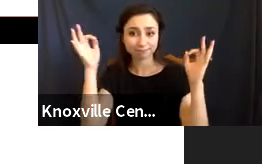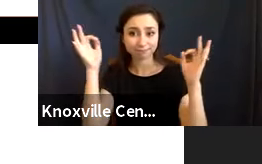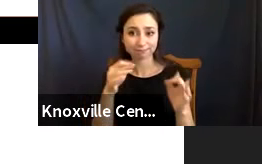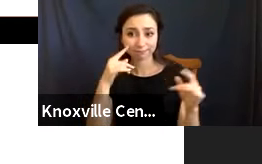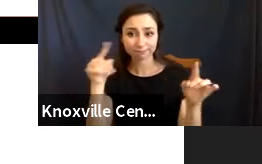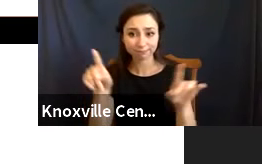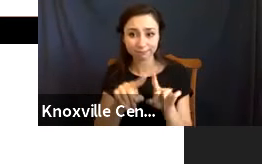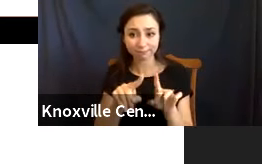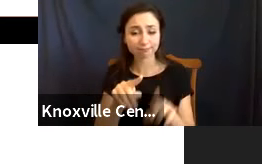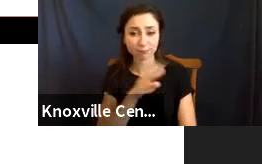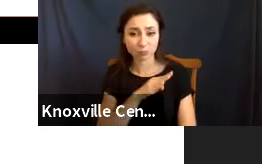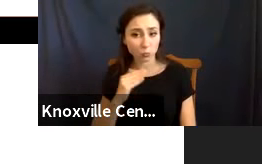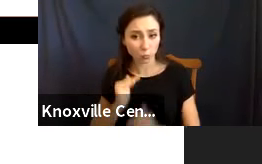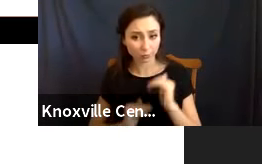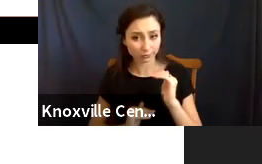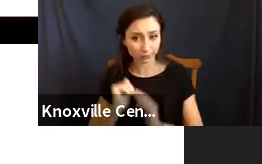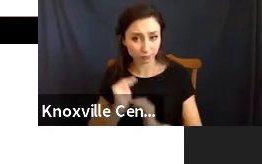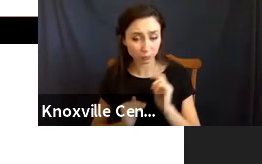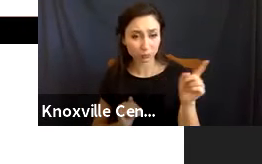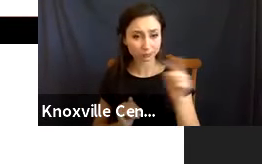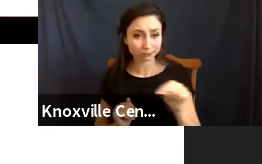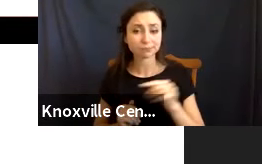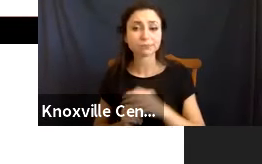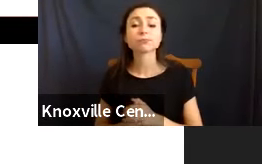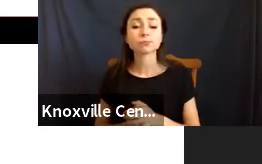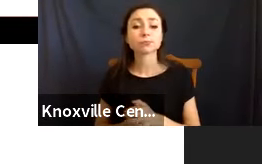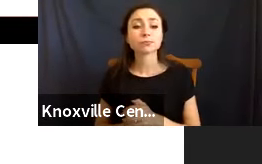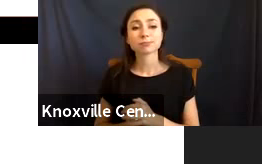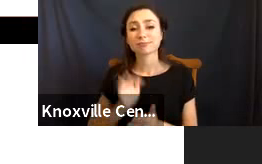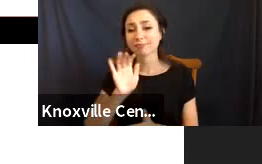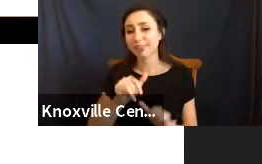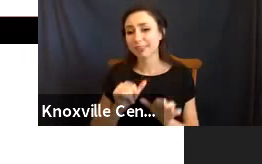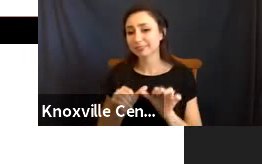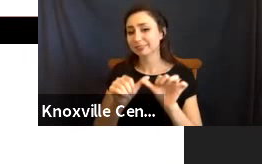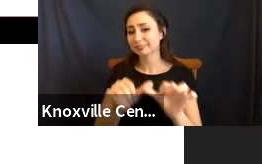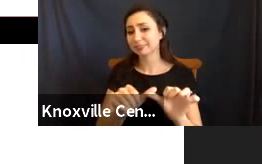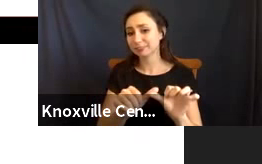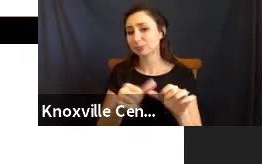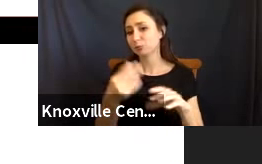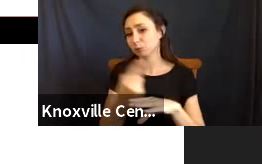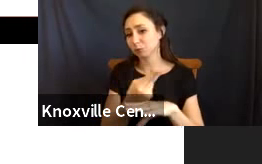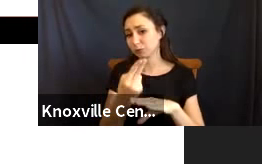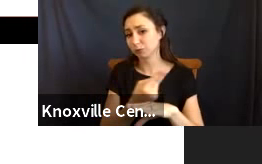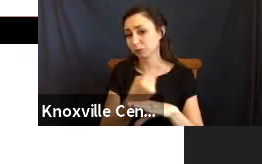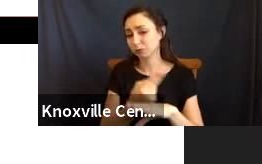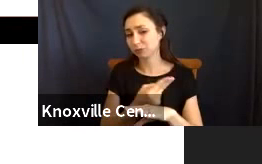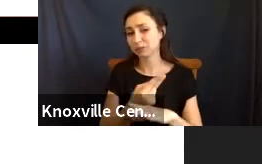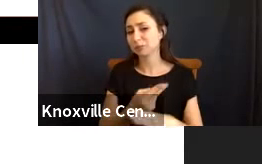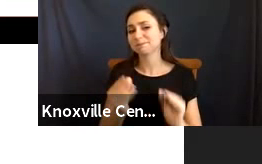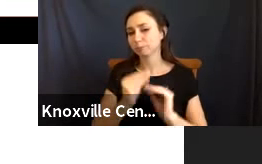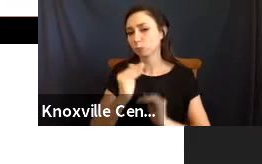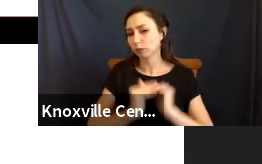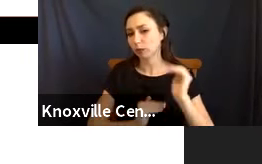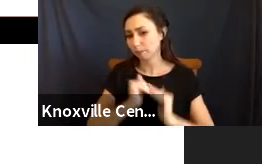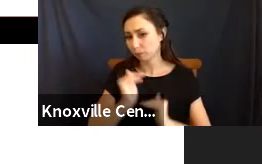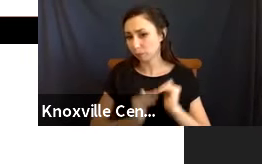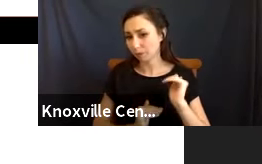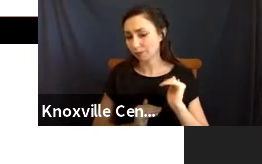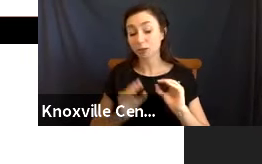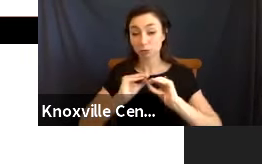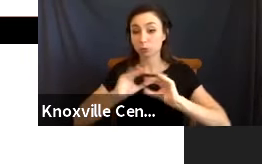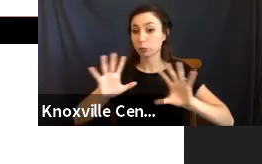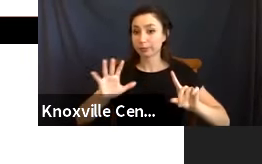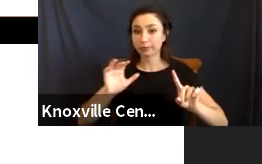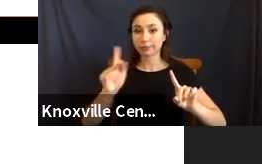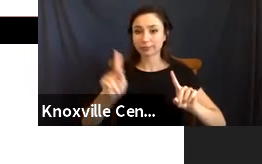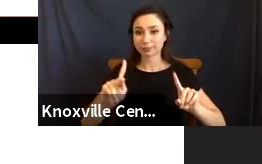was comfortable with. That's just consistently what we've been using and what we're more comfortable with. It's still not, to be clear, it is